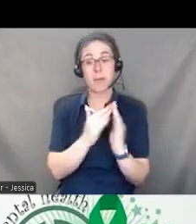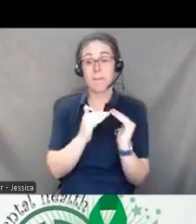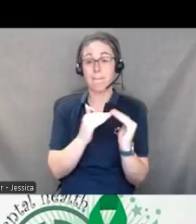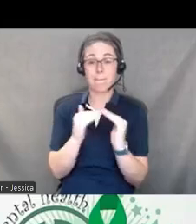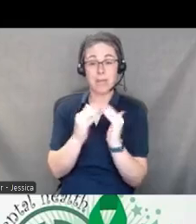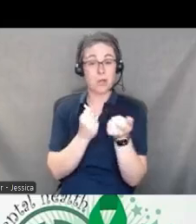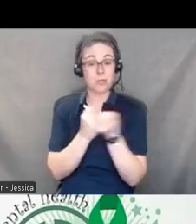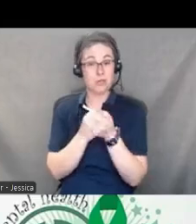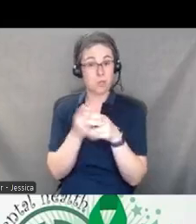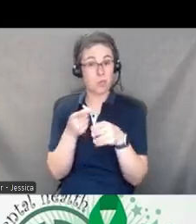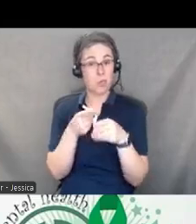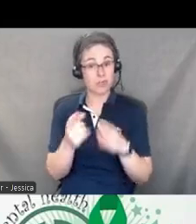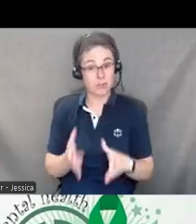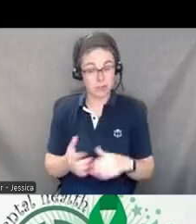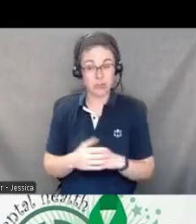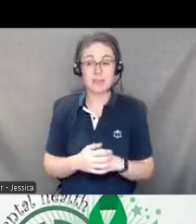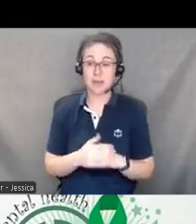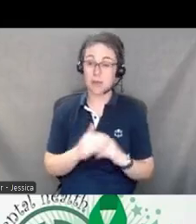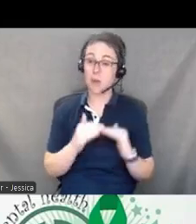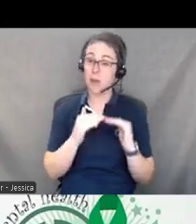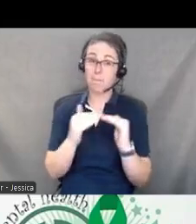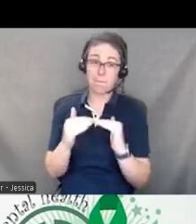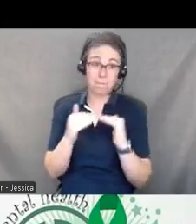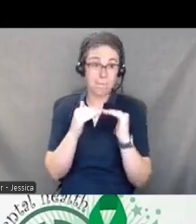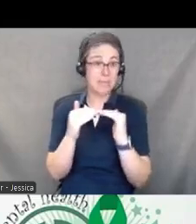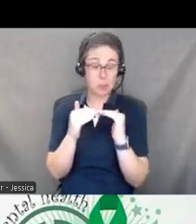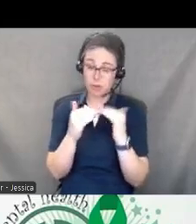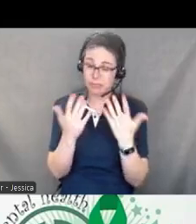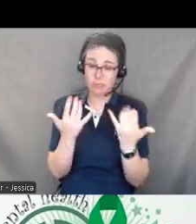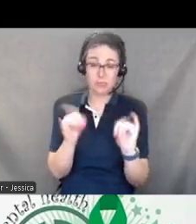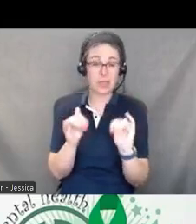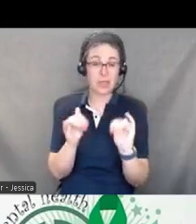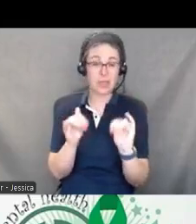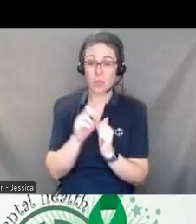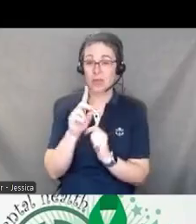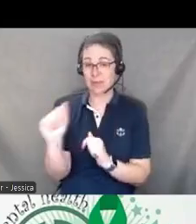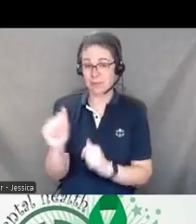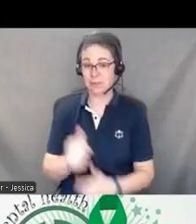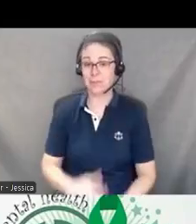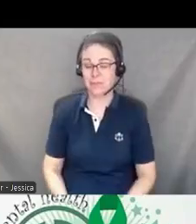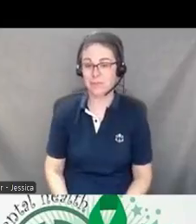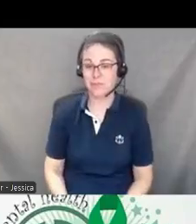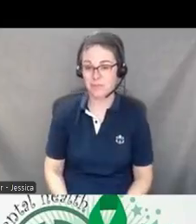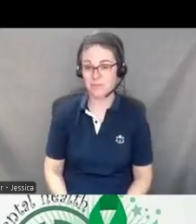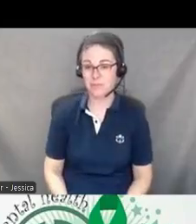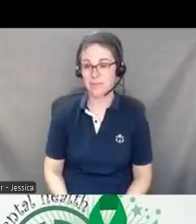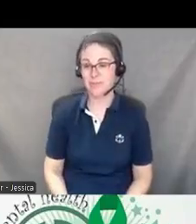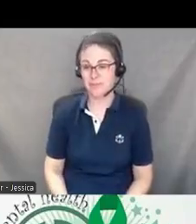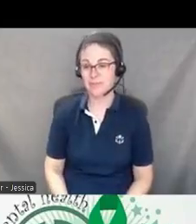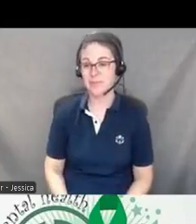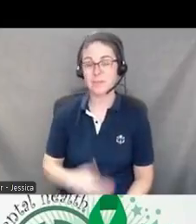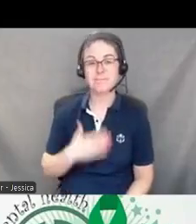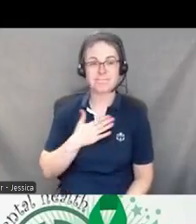specialist, a peer is a peer when you have a disability. Like my disabilities of being visually